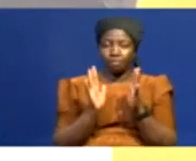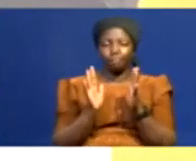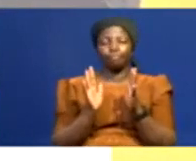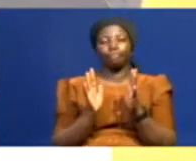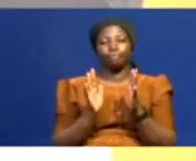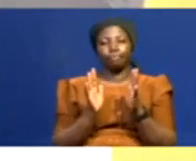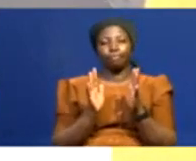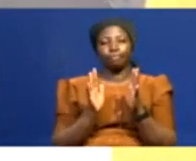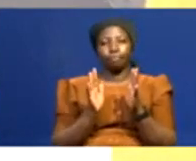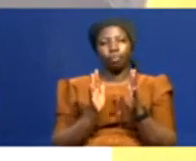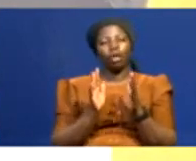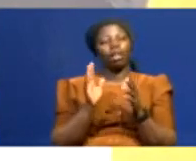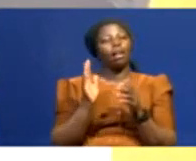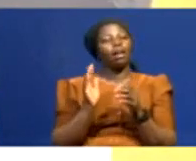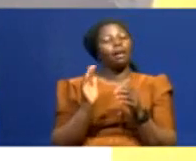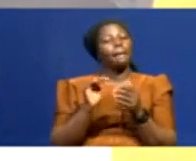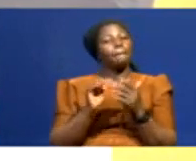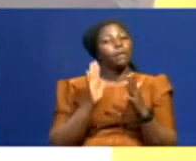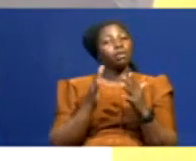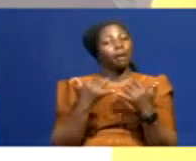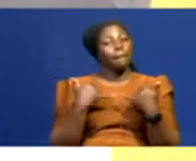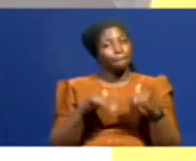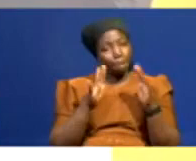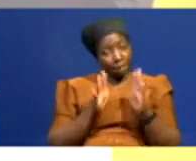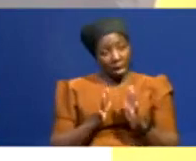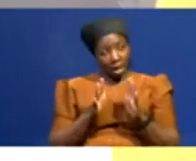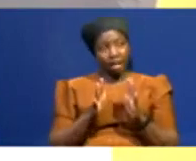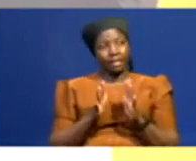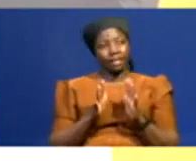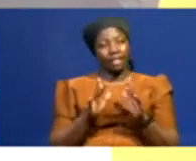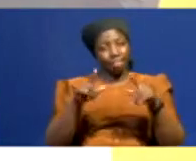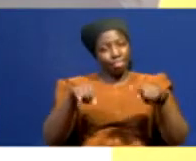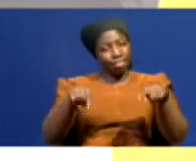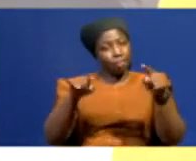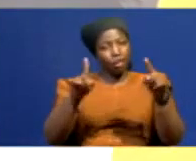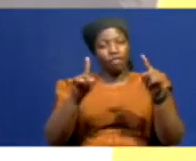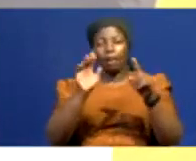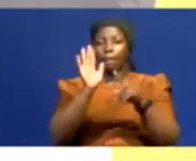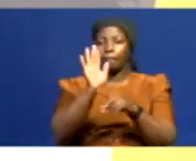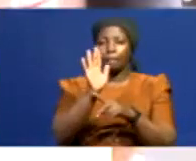most players, their completion rate is very high.